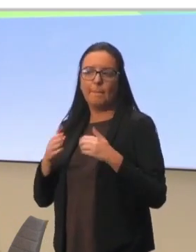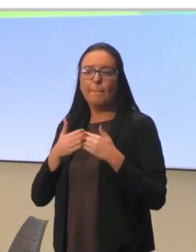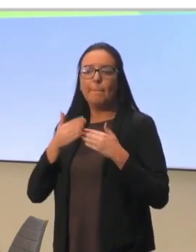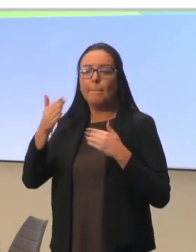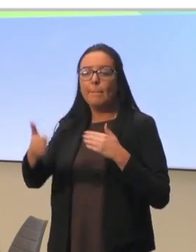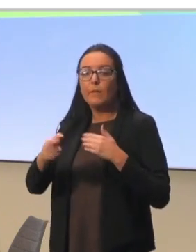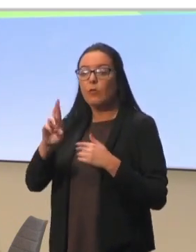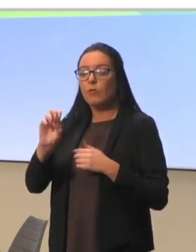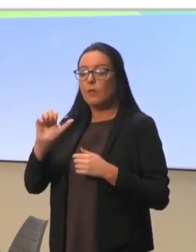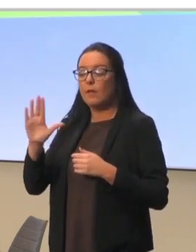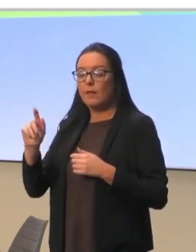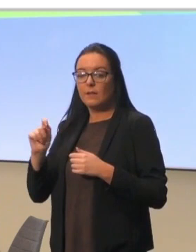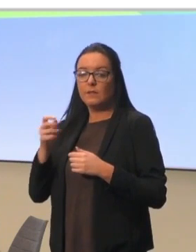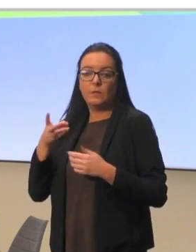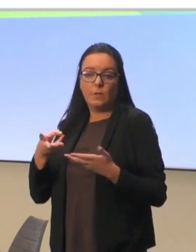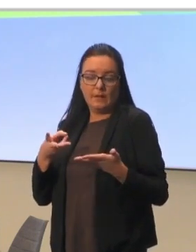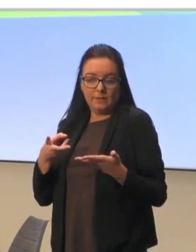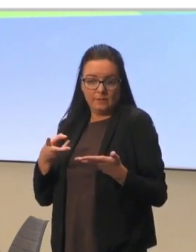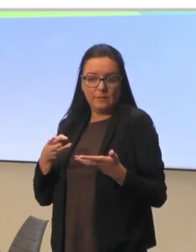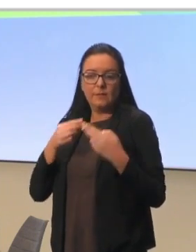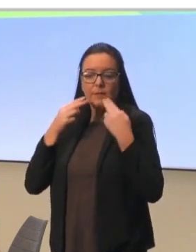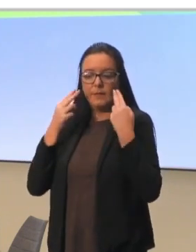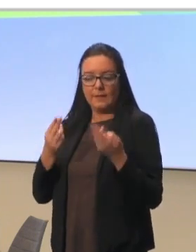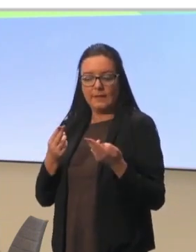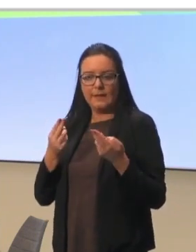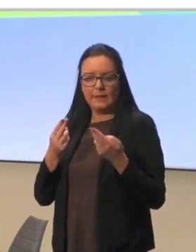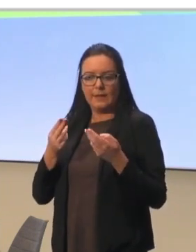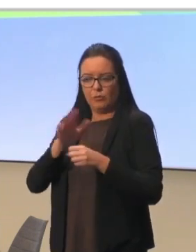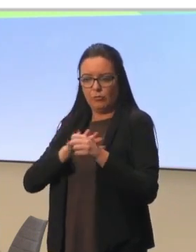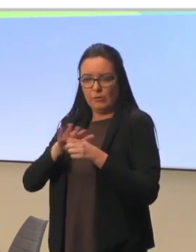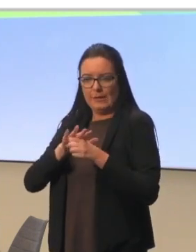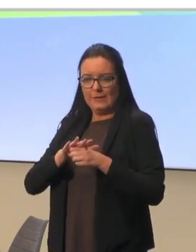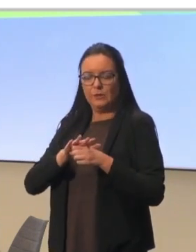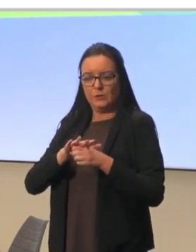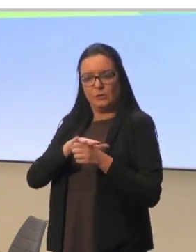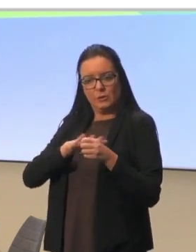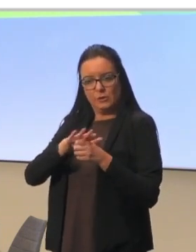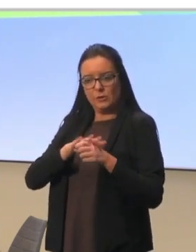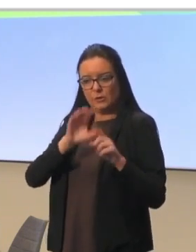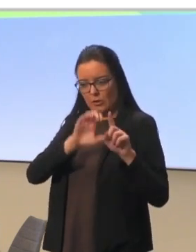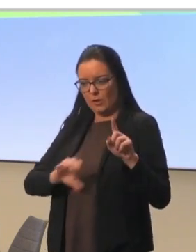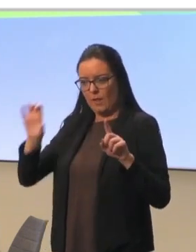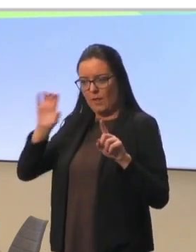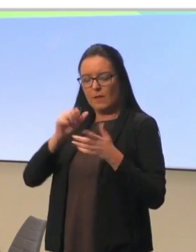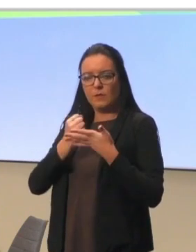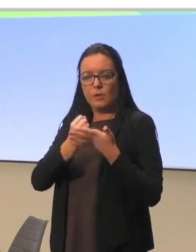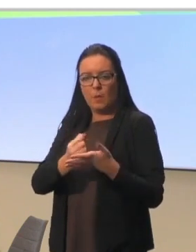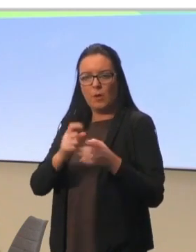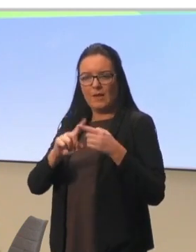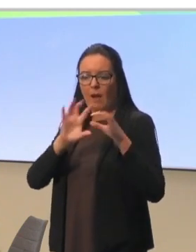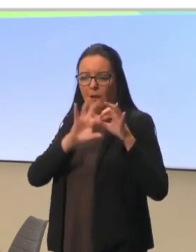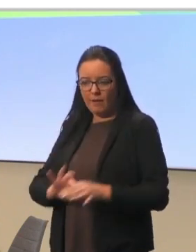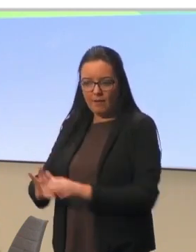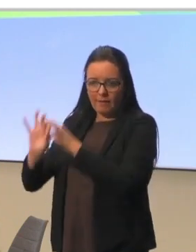or be it whatever you want to call it, but the need for a regional support and cooperation across the board,